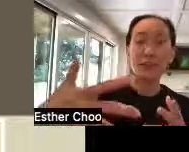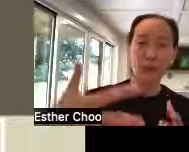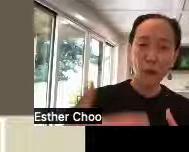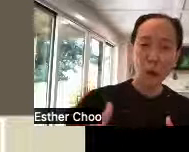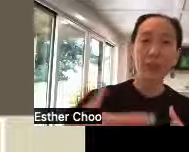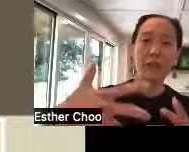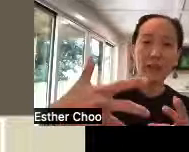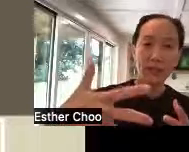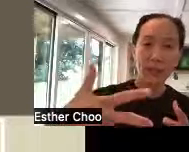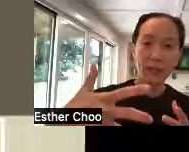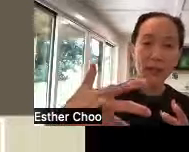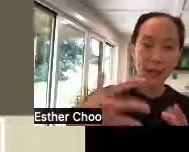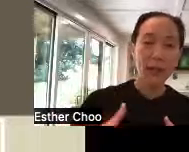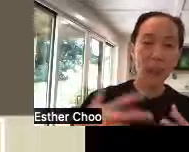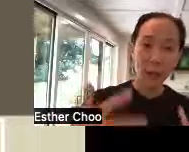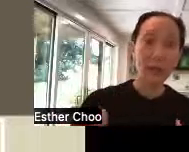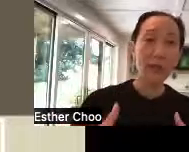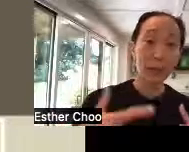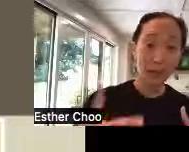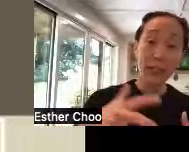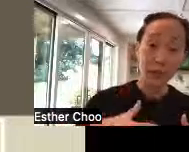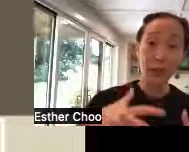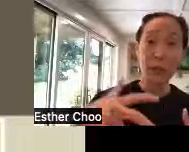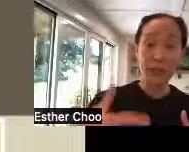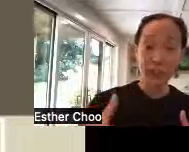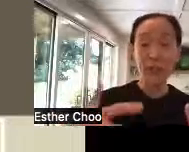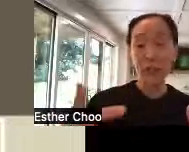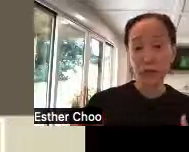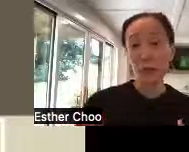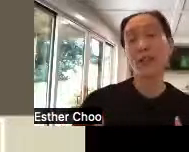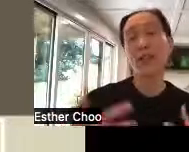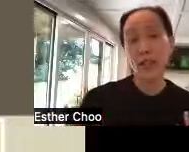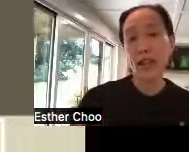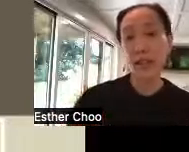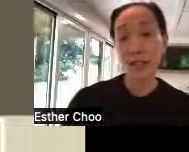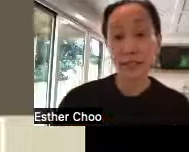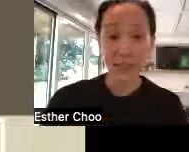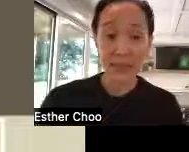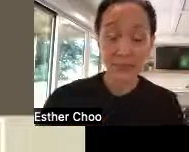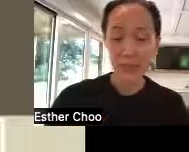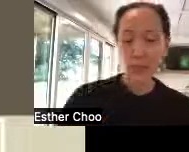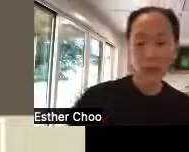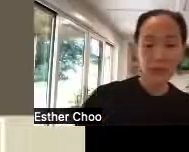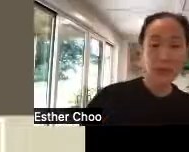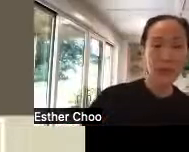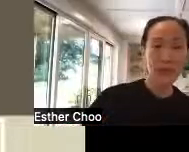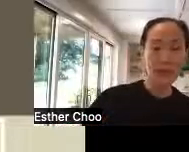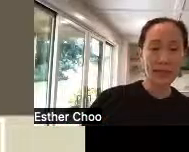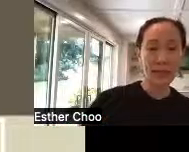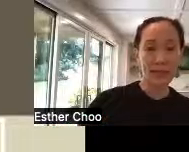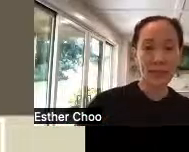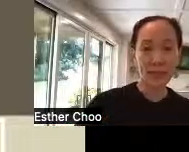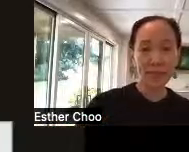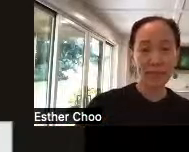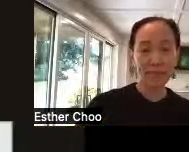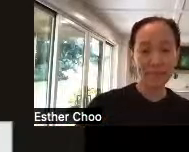strategy for acquiring both internal and external equity likely has a lot to do with the